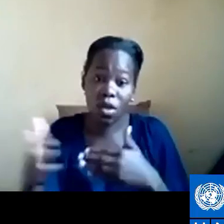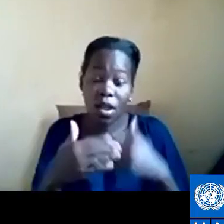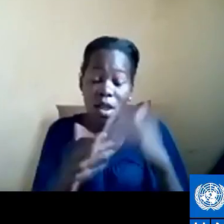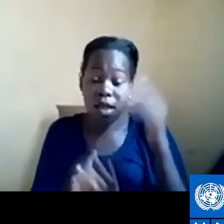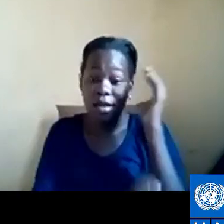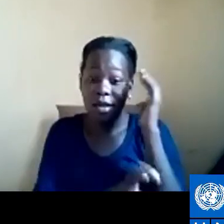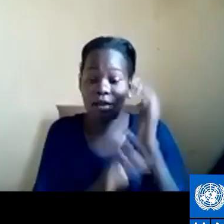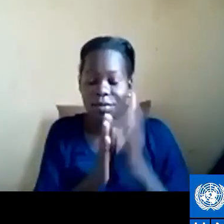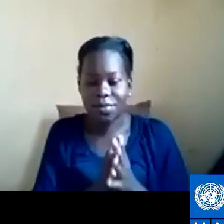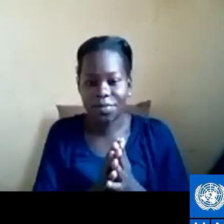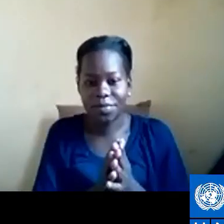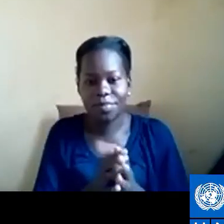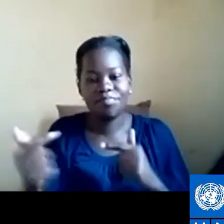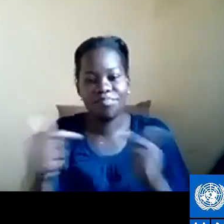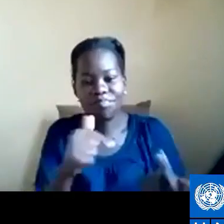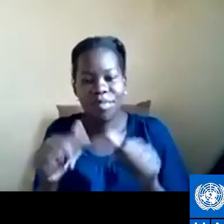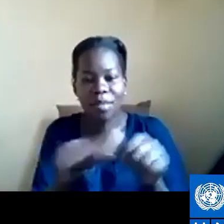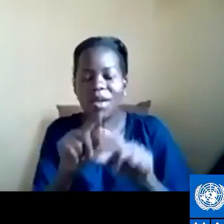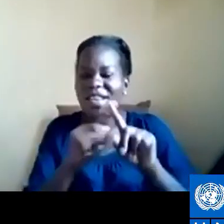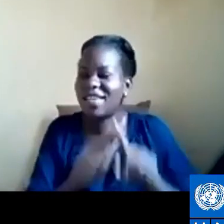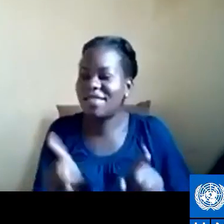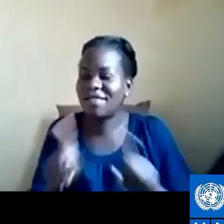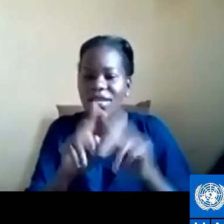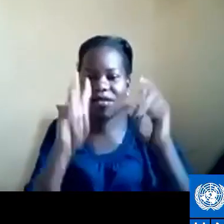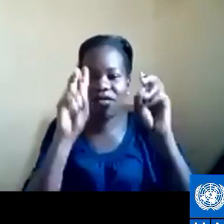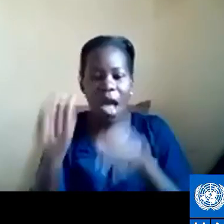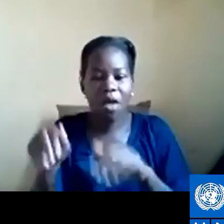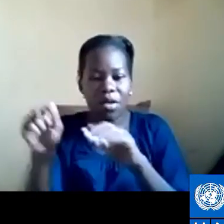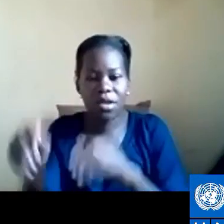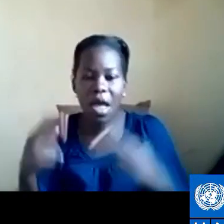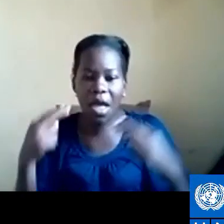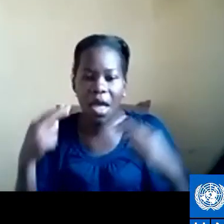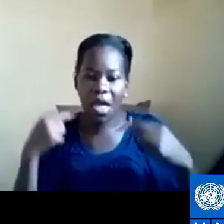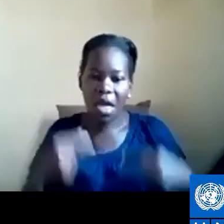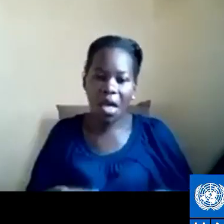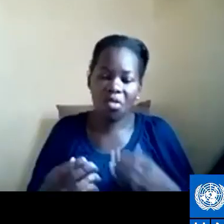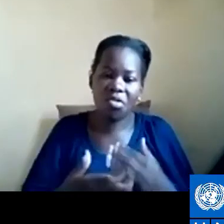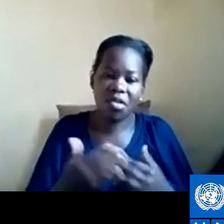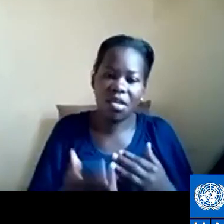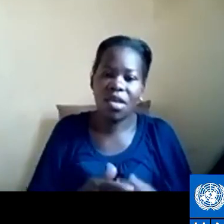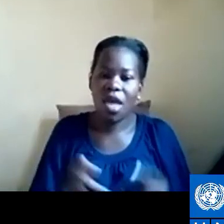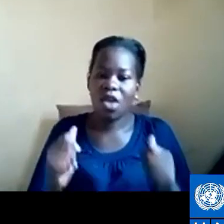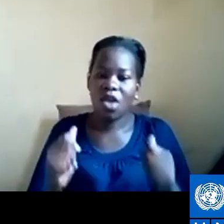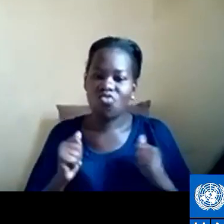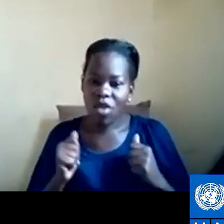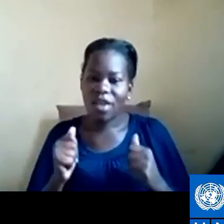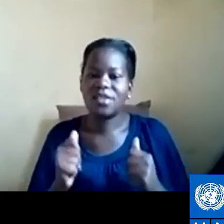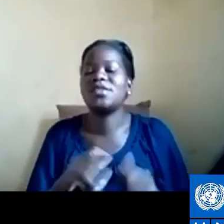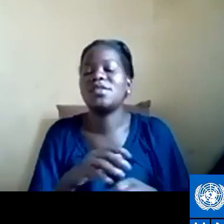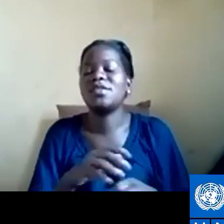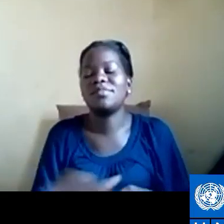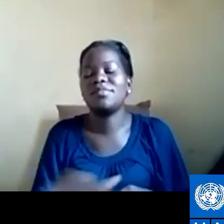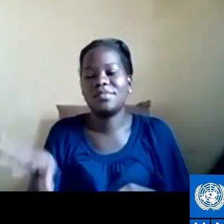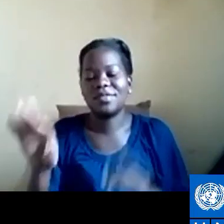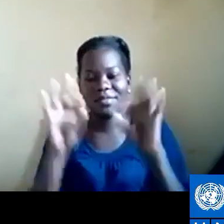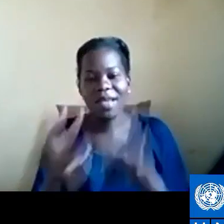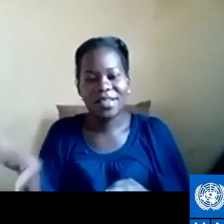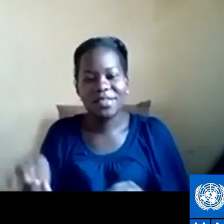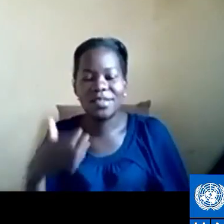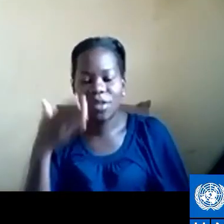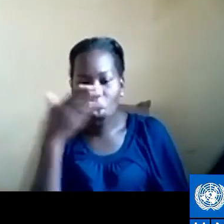talking about various topics from agriculture to healthcare to tourism to smart cities to minerals, oil and gas,